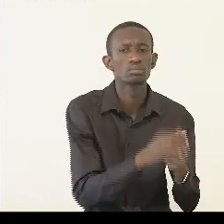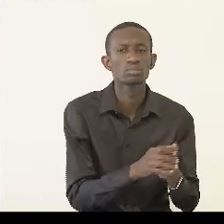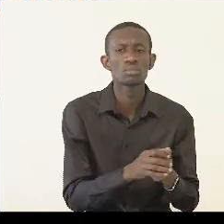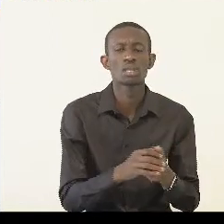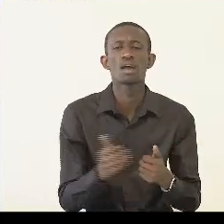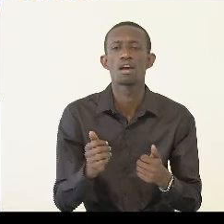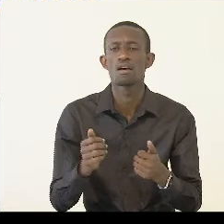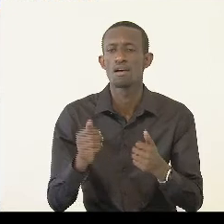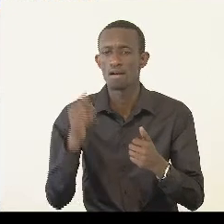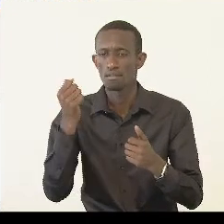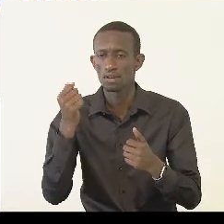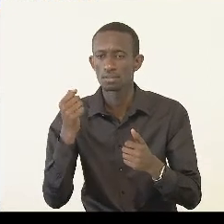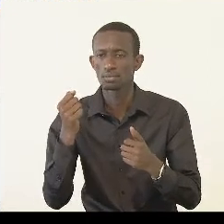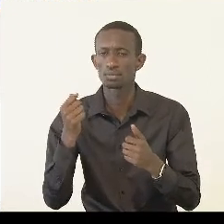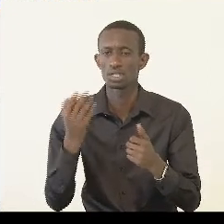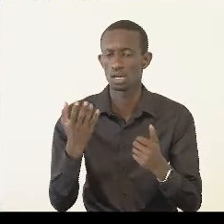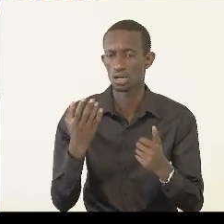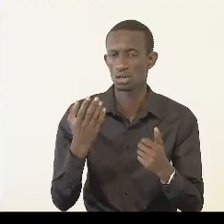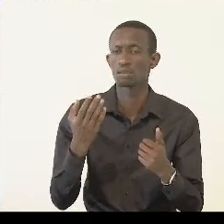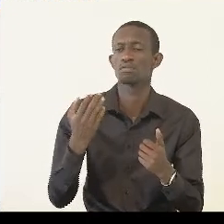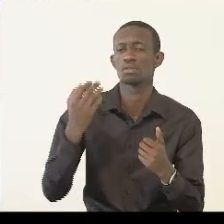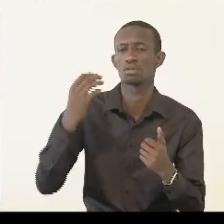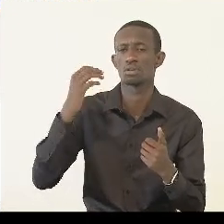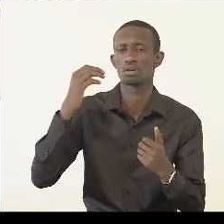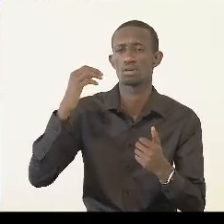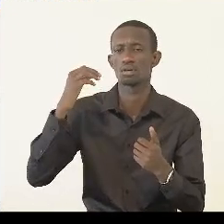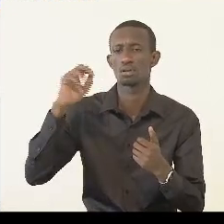5-carbon sugar, but even a ribose is a 5-carbon sugar.